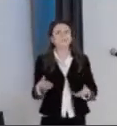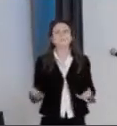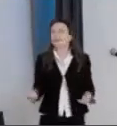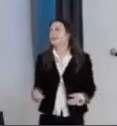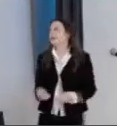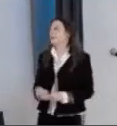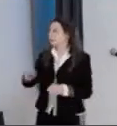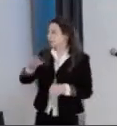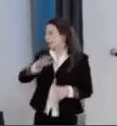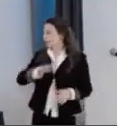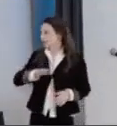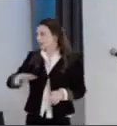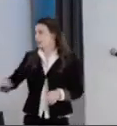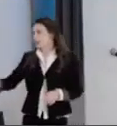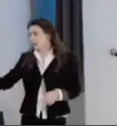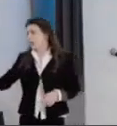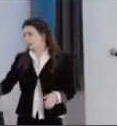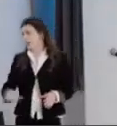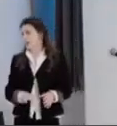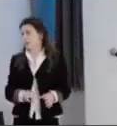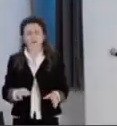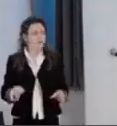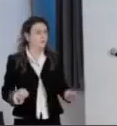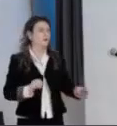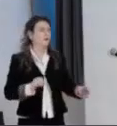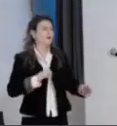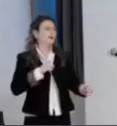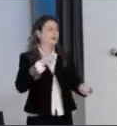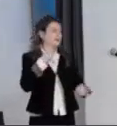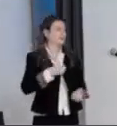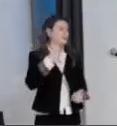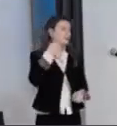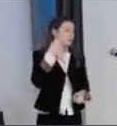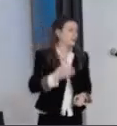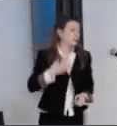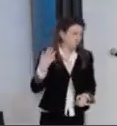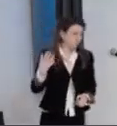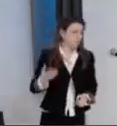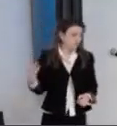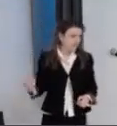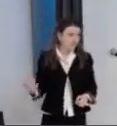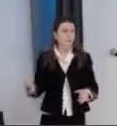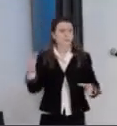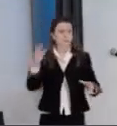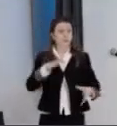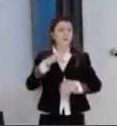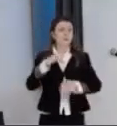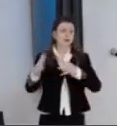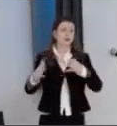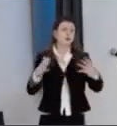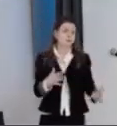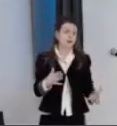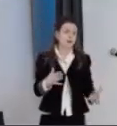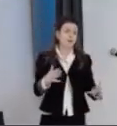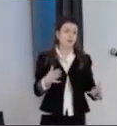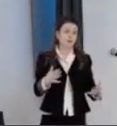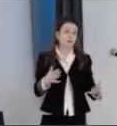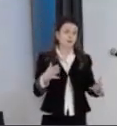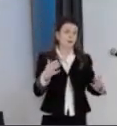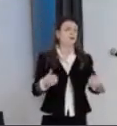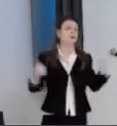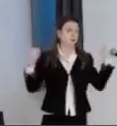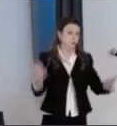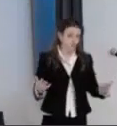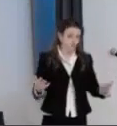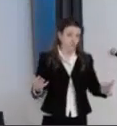because again, we're entering another slippery terrain, which is what it is to enjoy the beauty of something, but there is a case to be made that